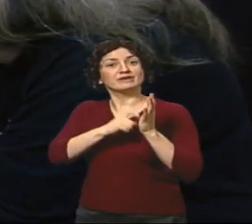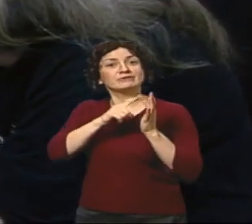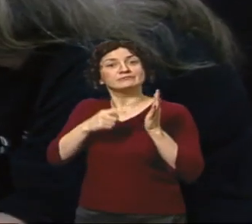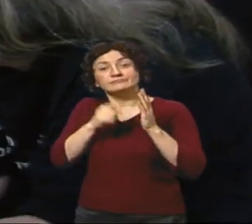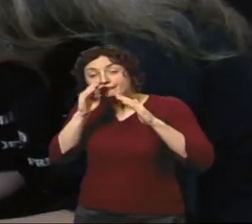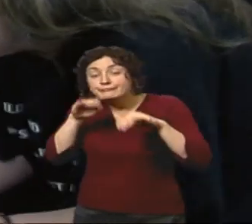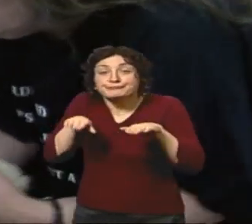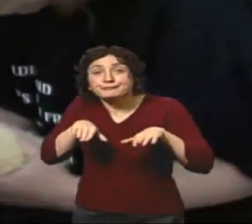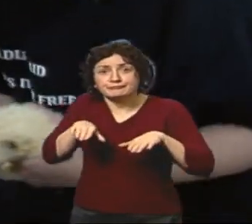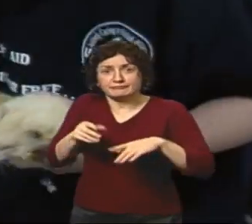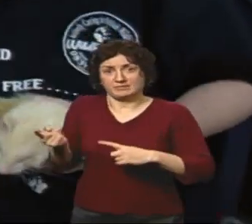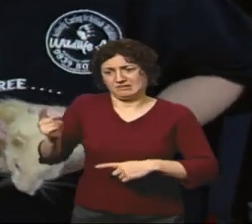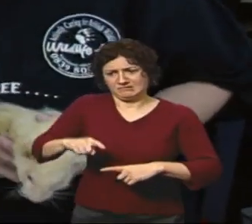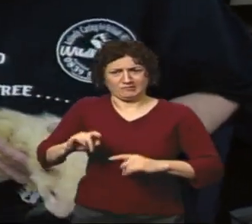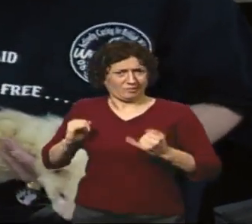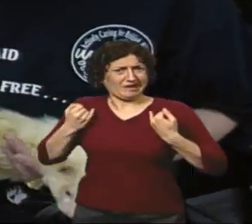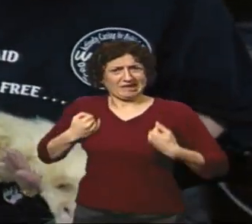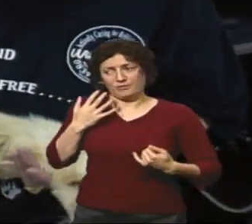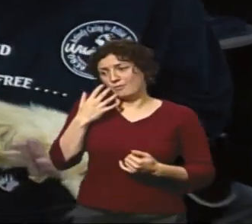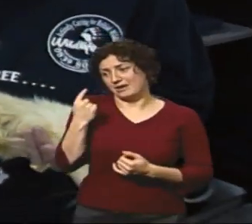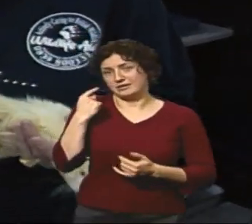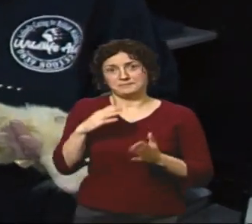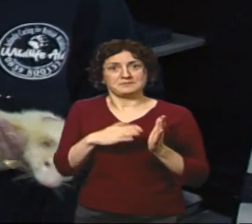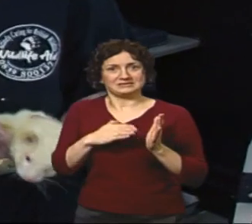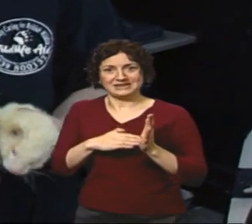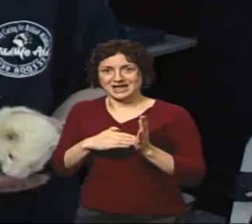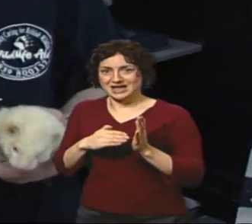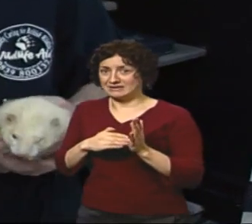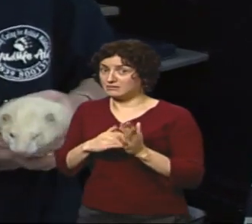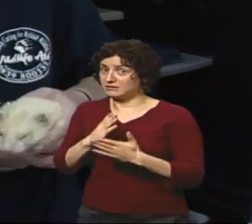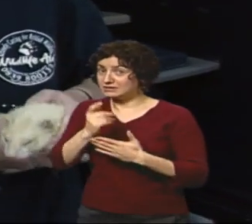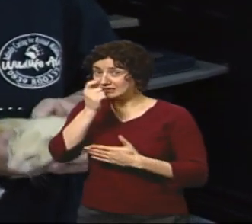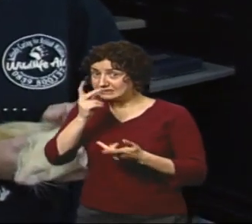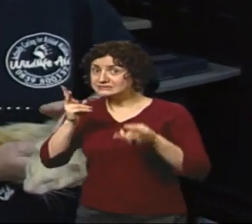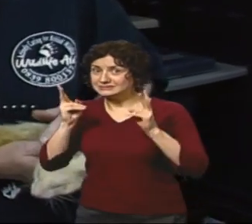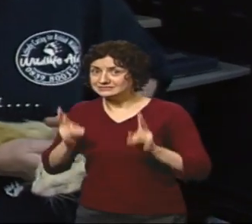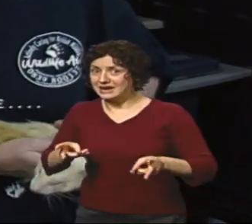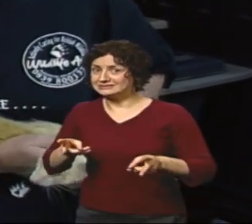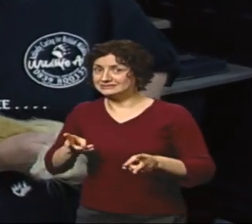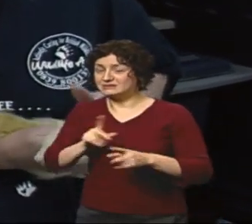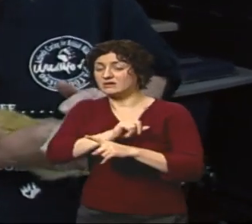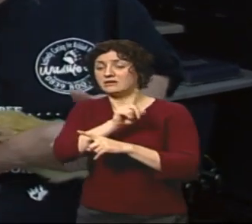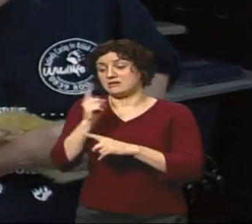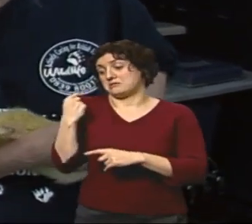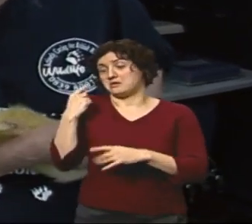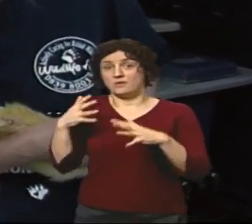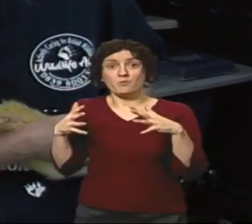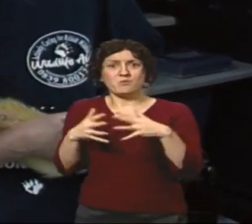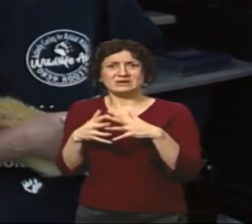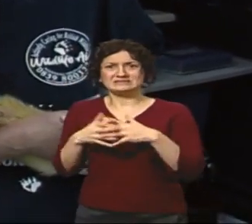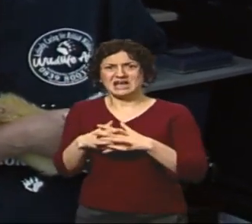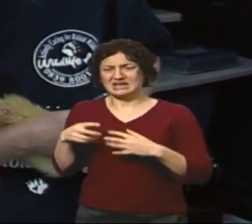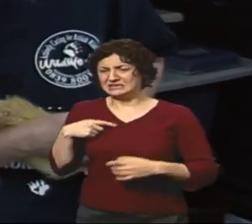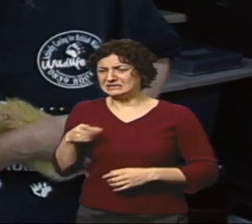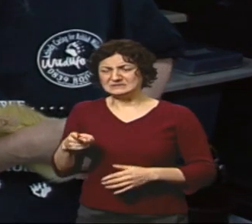Monday. He was nearly dead, he really was. Wednesday night I didn't give him any hope, and he's feeling better today,